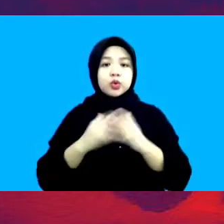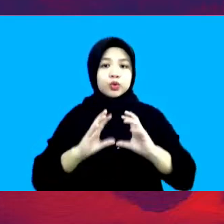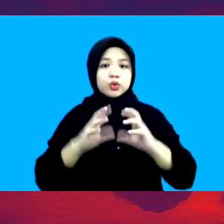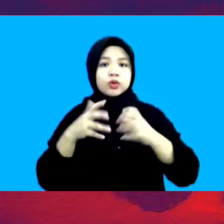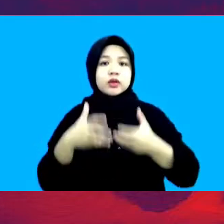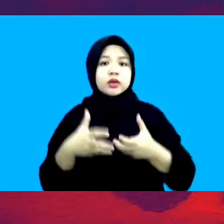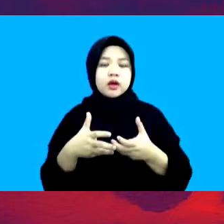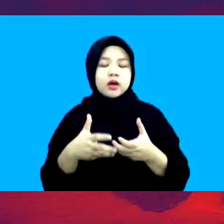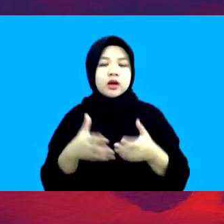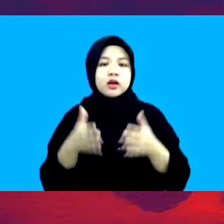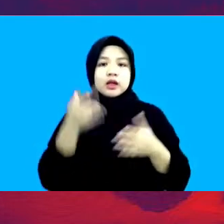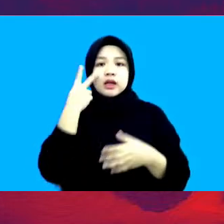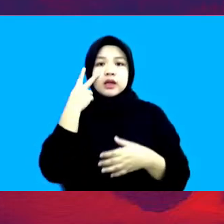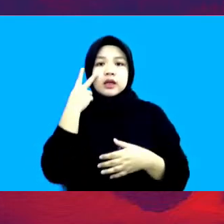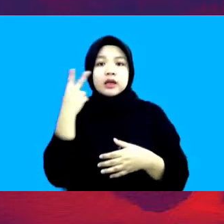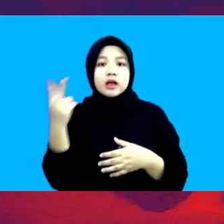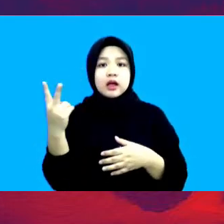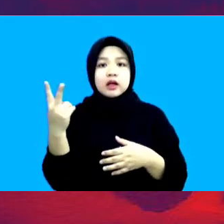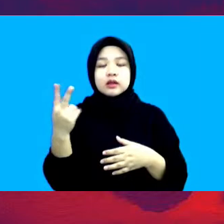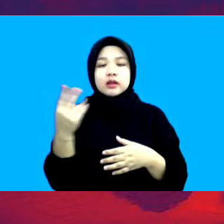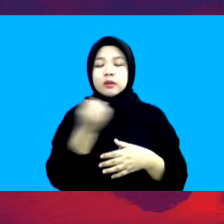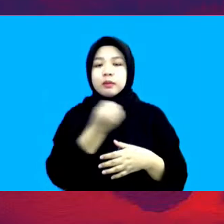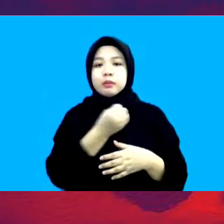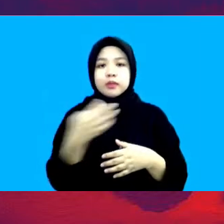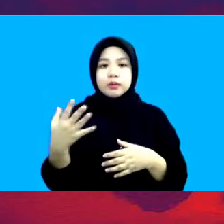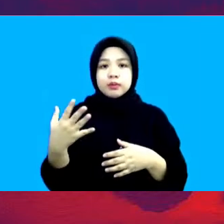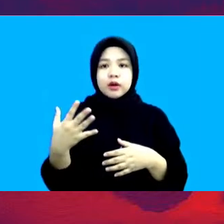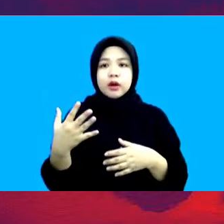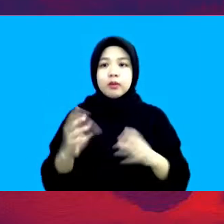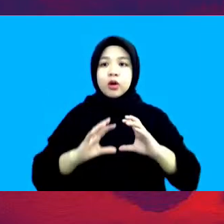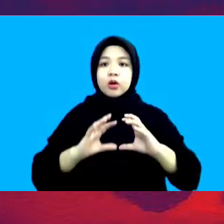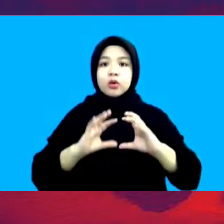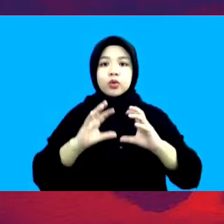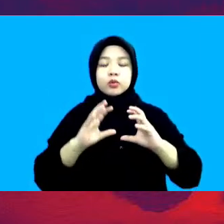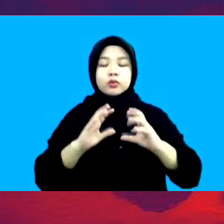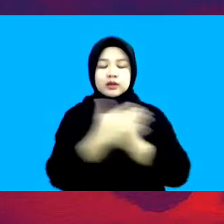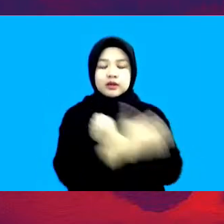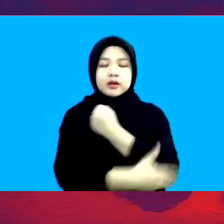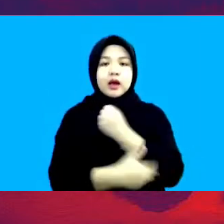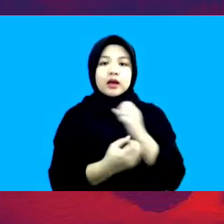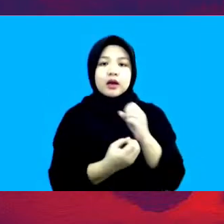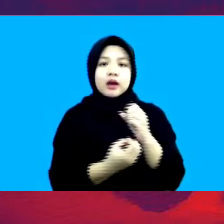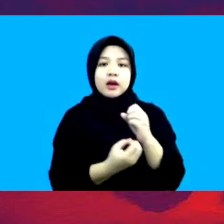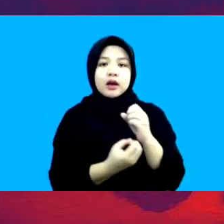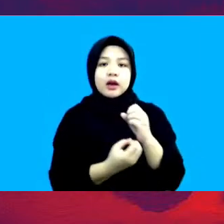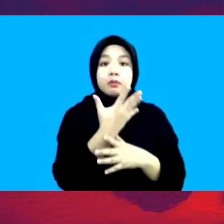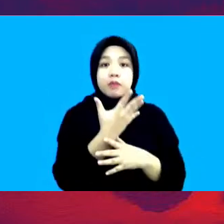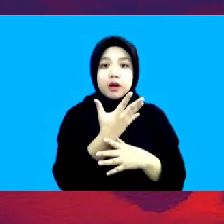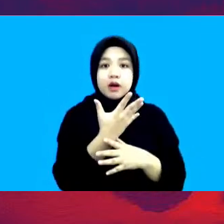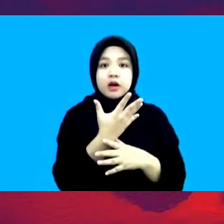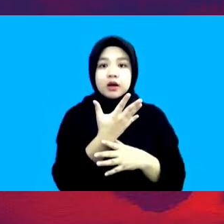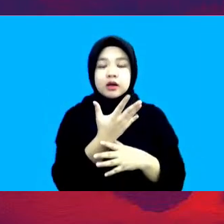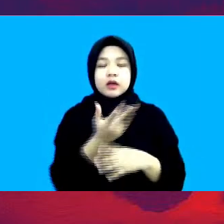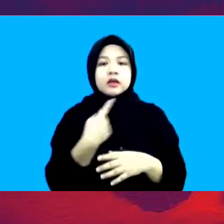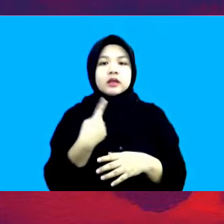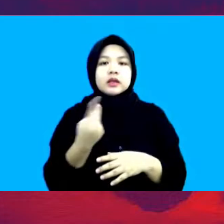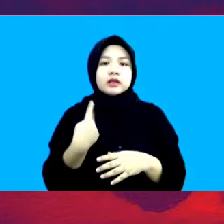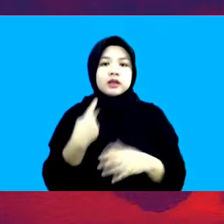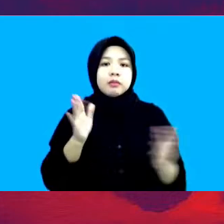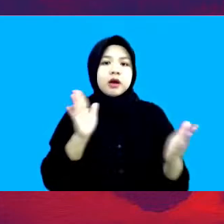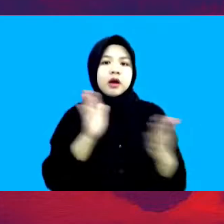see that in many parts of the world, both developing and also developed countries, we are all facing a crisis